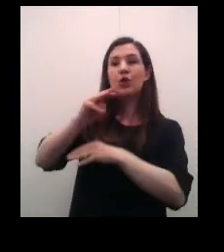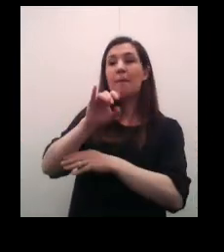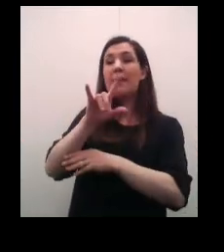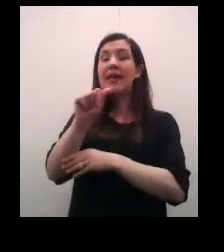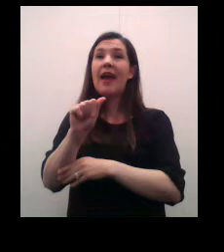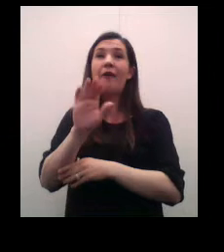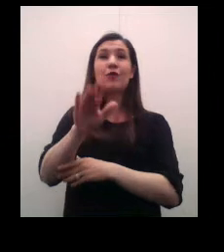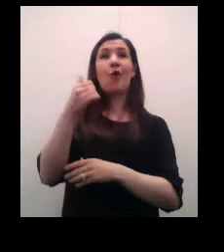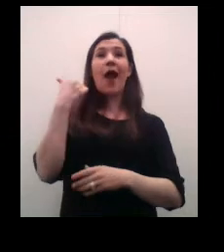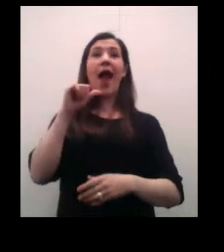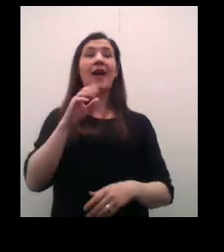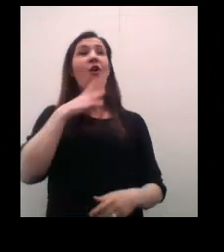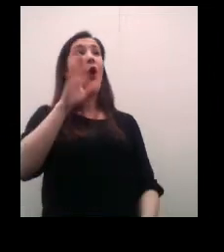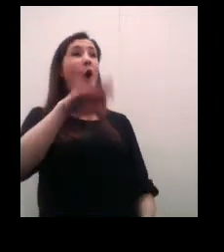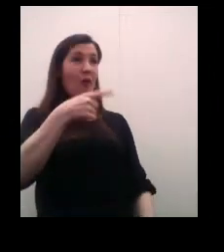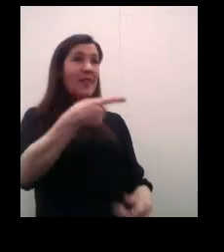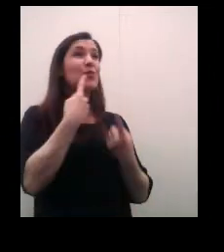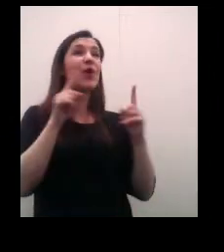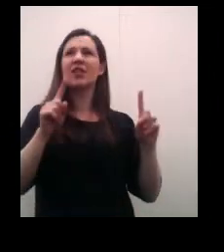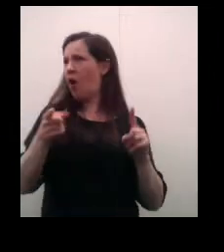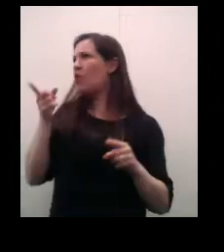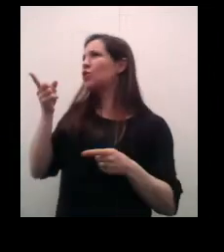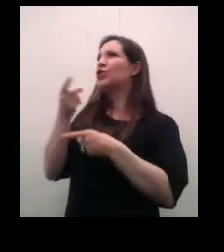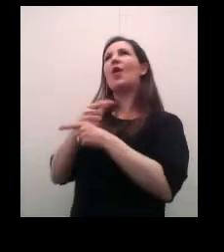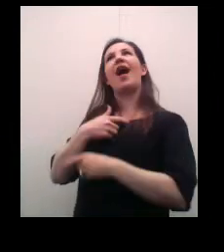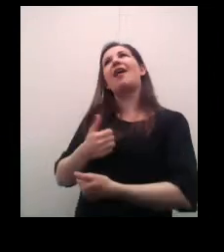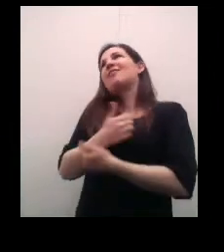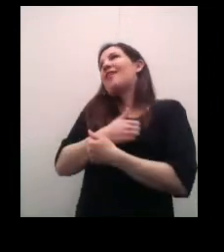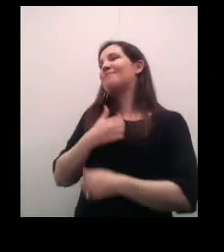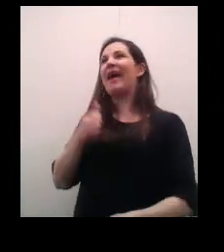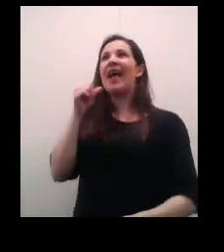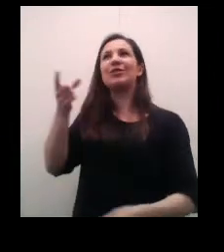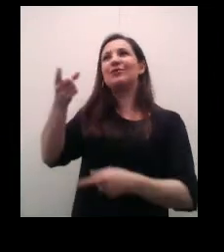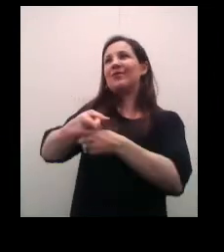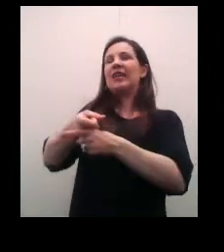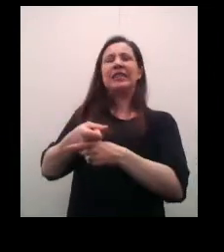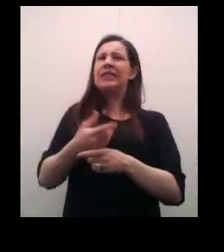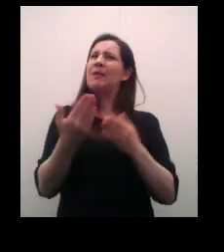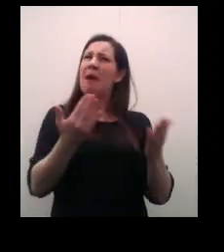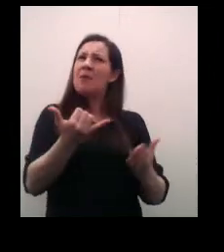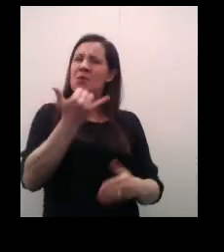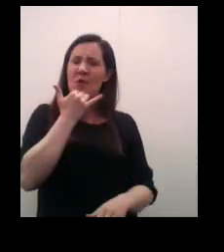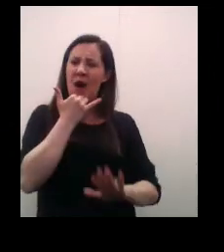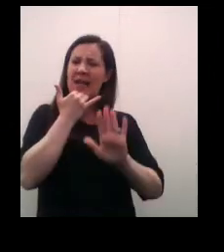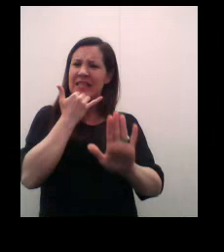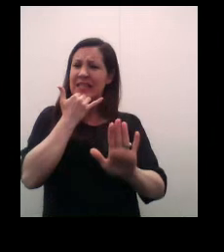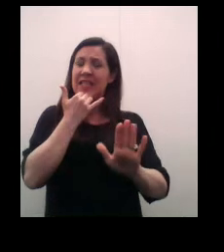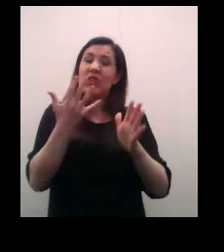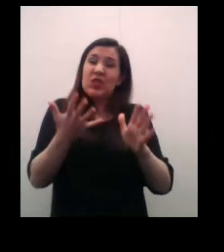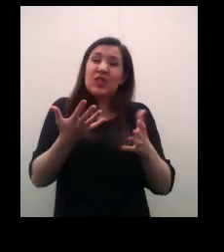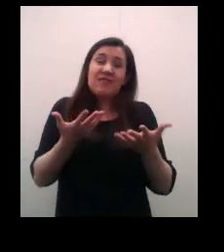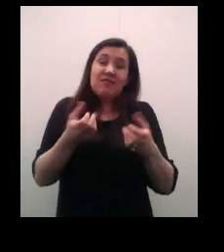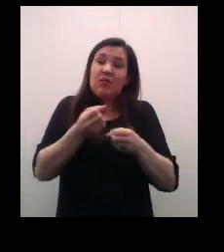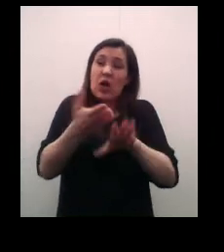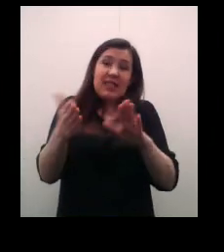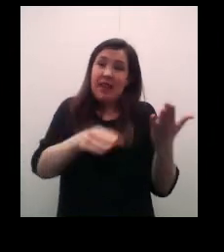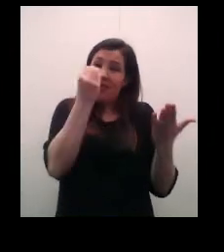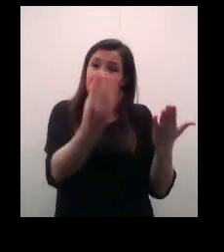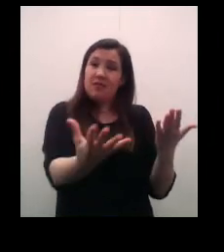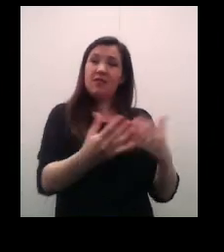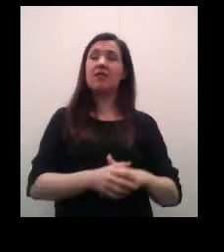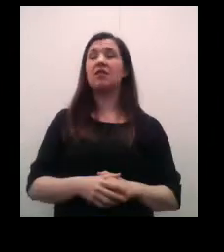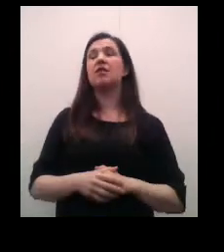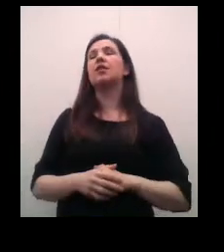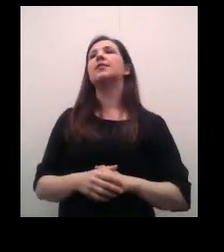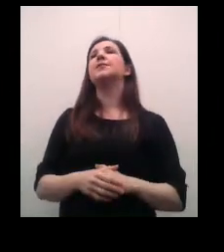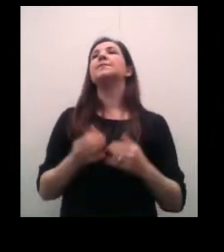Ginny, think that, oh, Aunt Ginny must be right because I love Aunt Ginny. Well, Aunt Ginny might be wrong on this one and it could cost you your life. With that, I'd